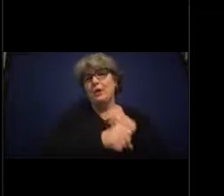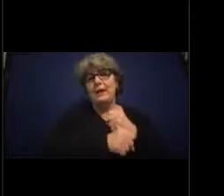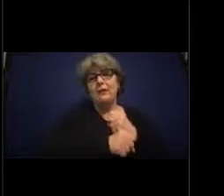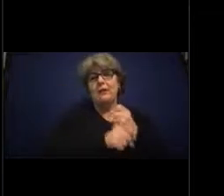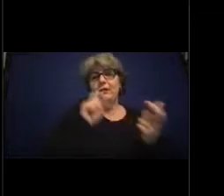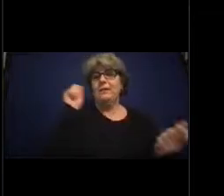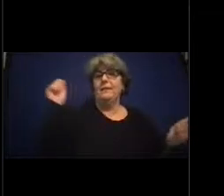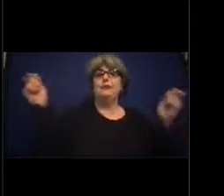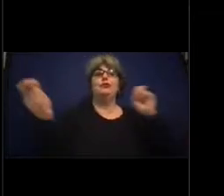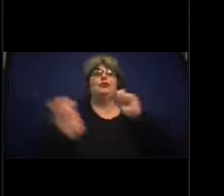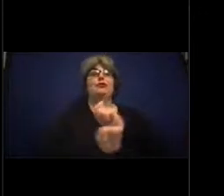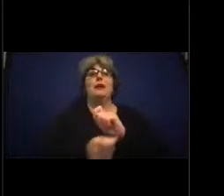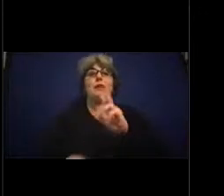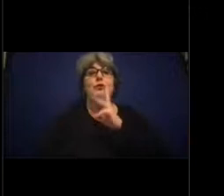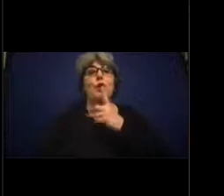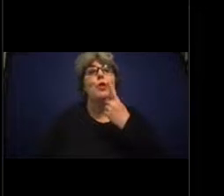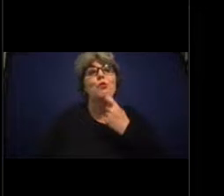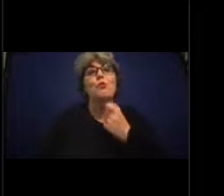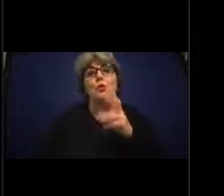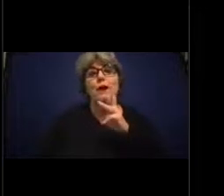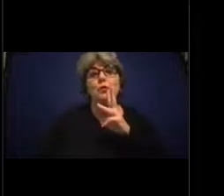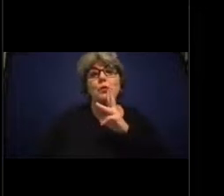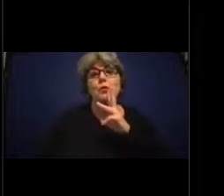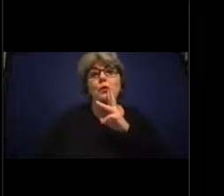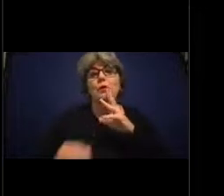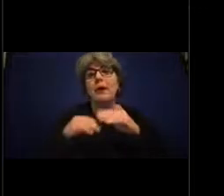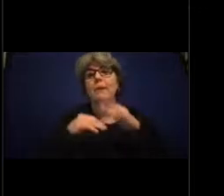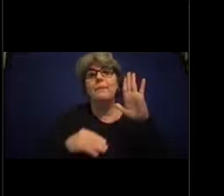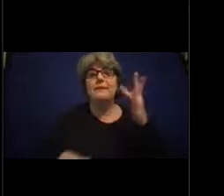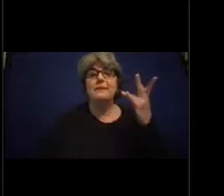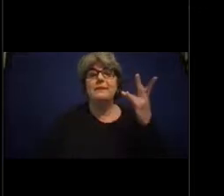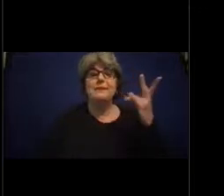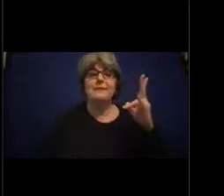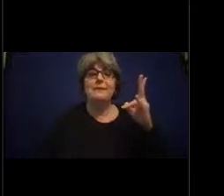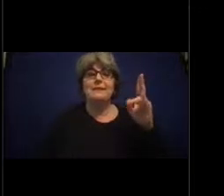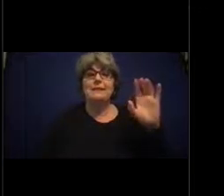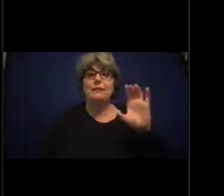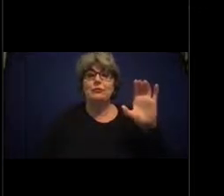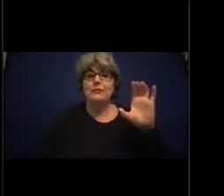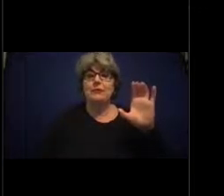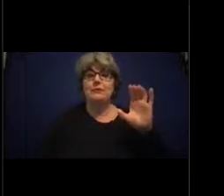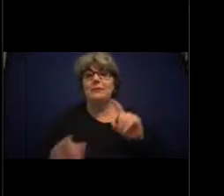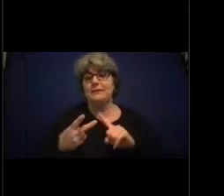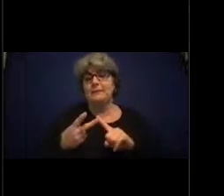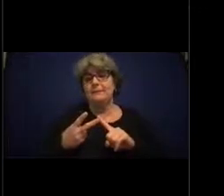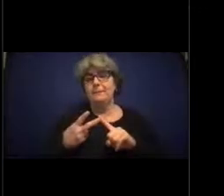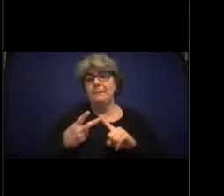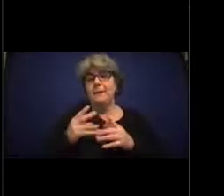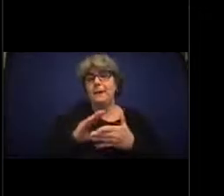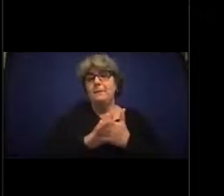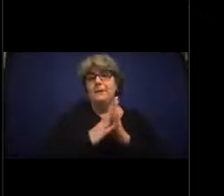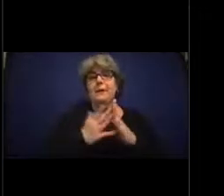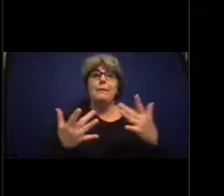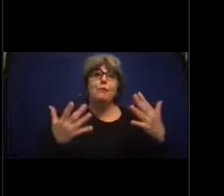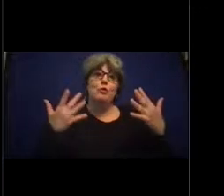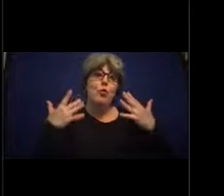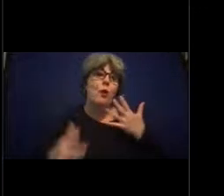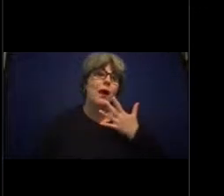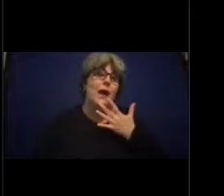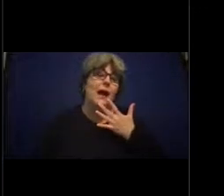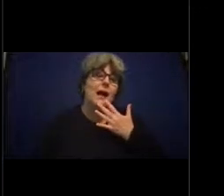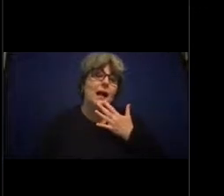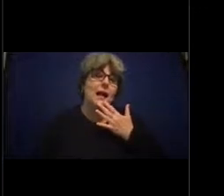in water. The red water is water above 17 degrees Celsius. And then as you get into cooler colors,